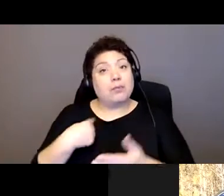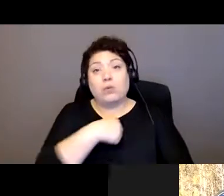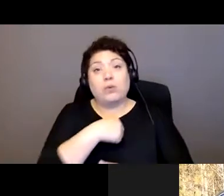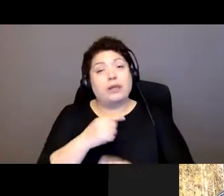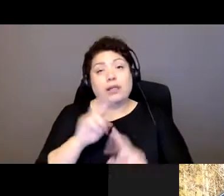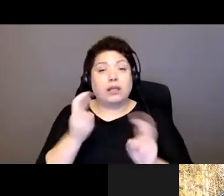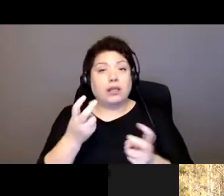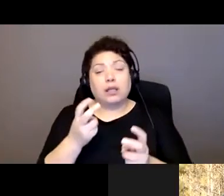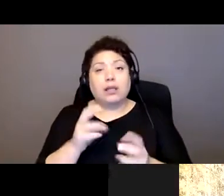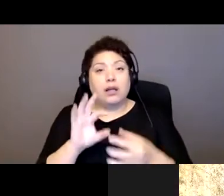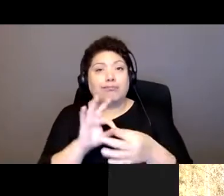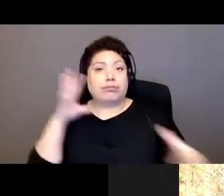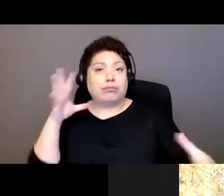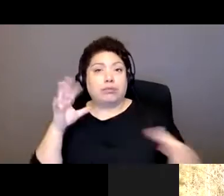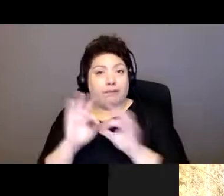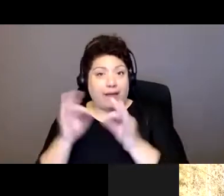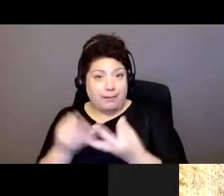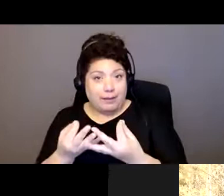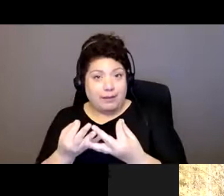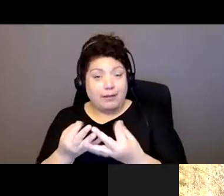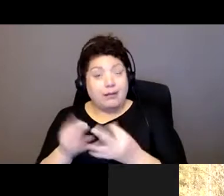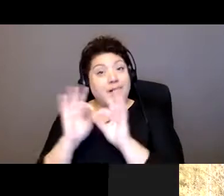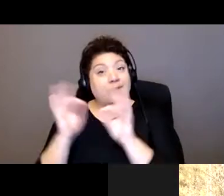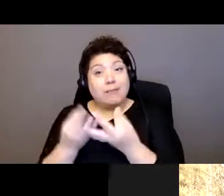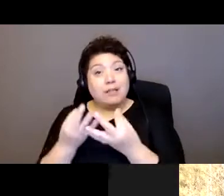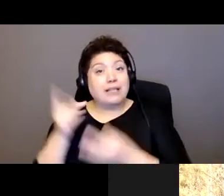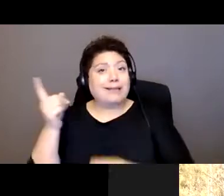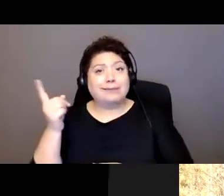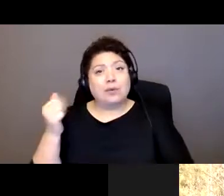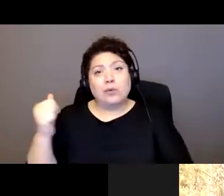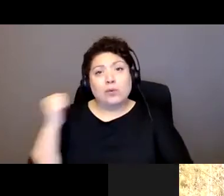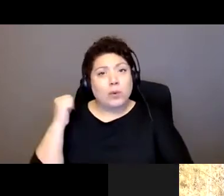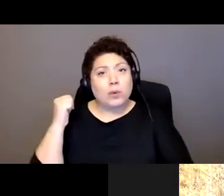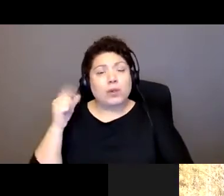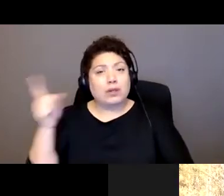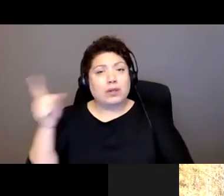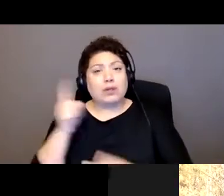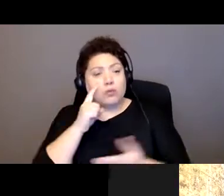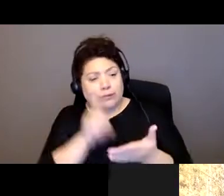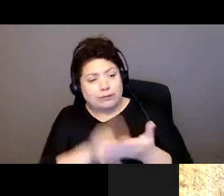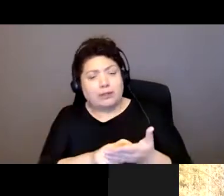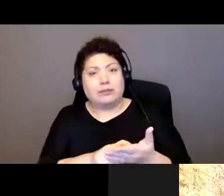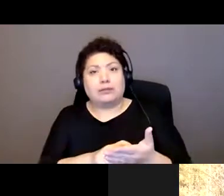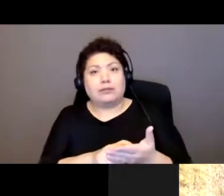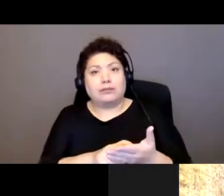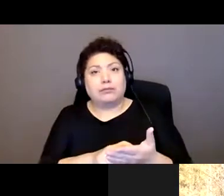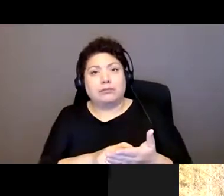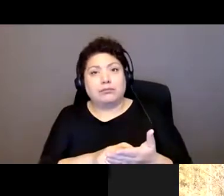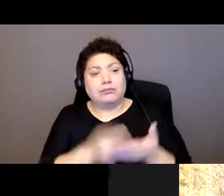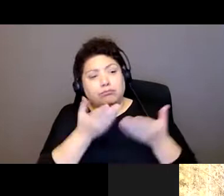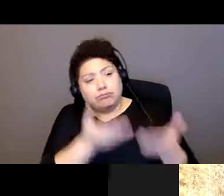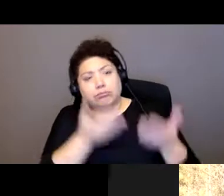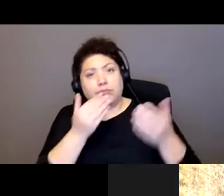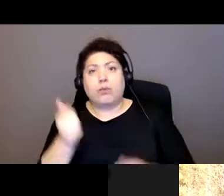family. Your own family doesn't see you who you are truly. Some will